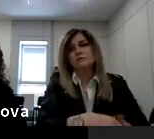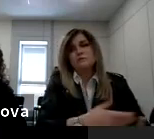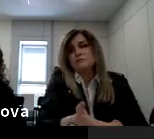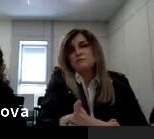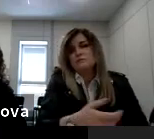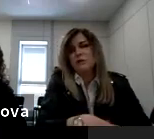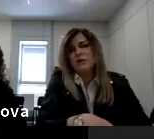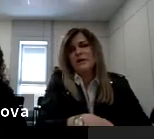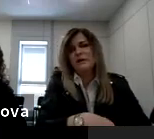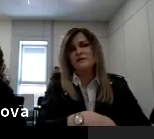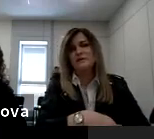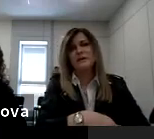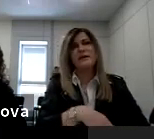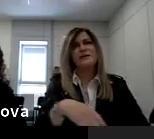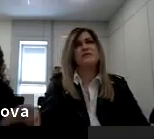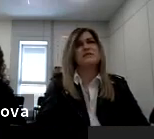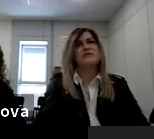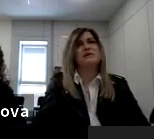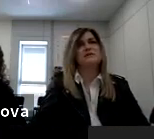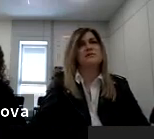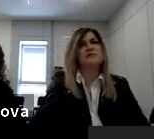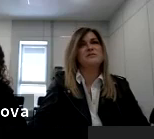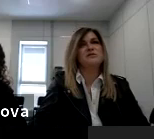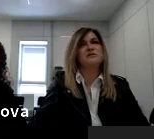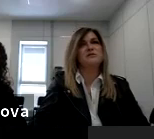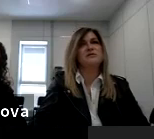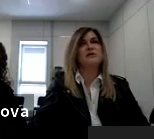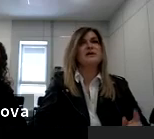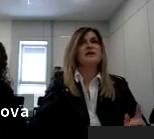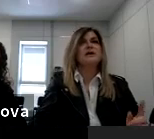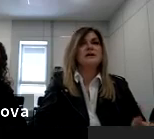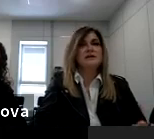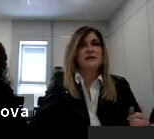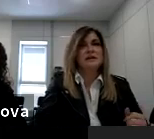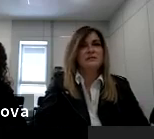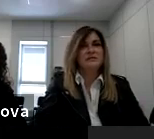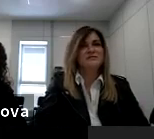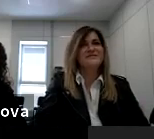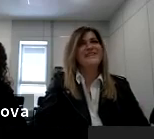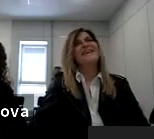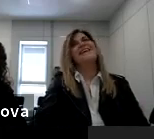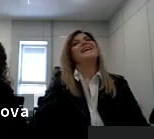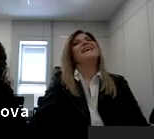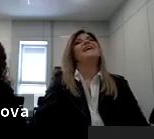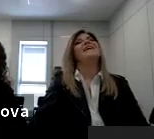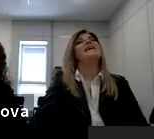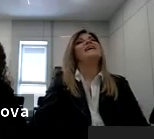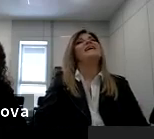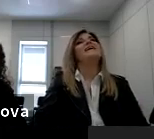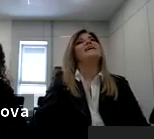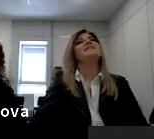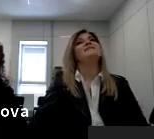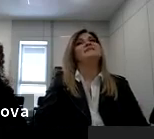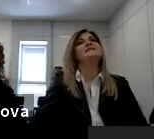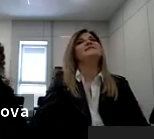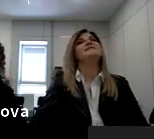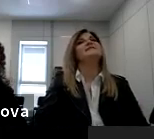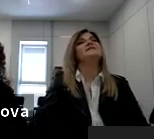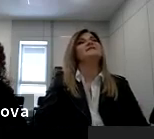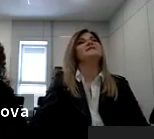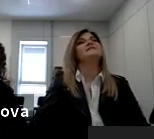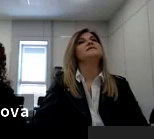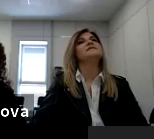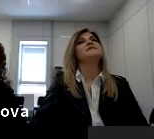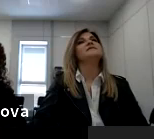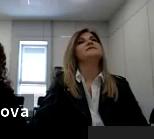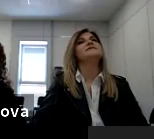So, we are highly versatile from this point of view. Landscape. You can use frequently